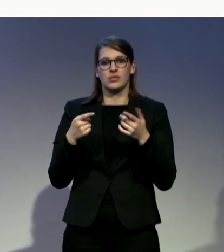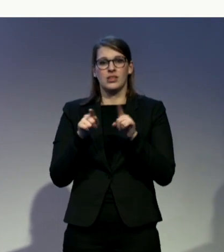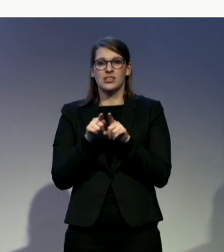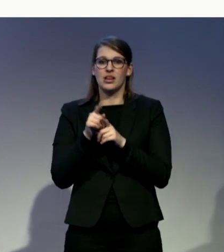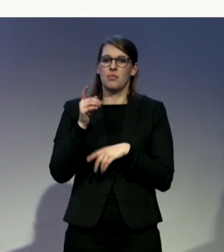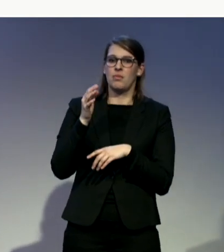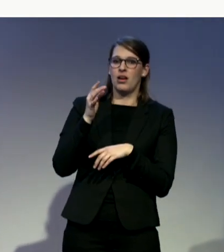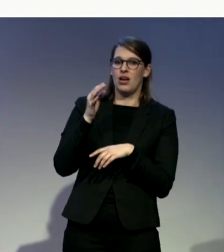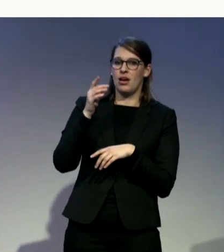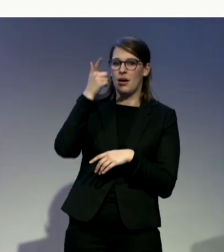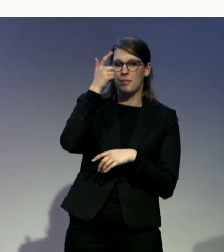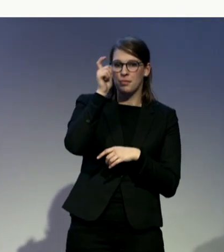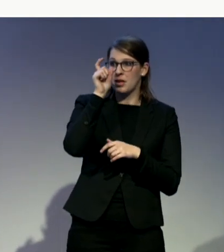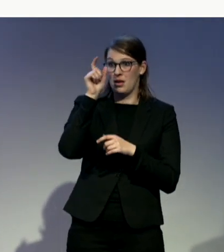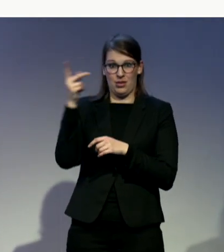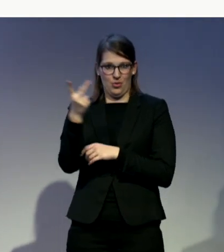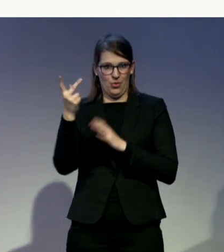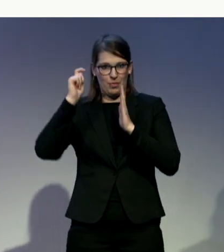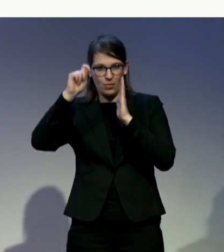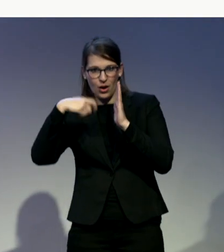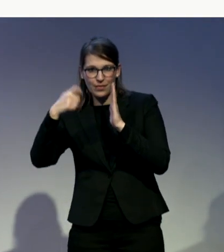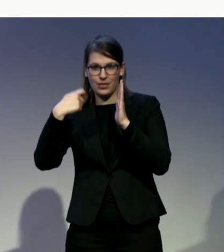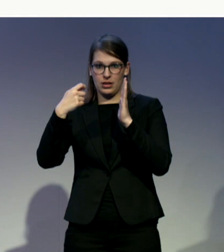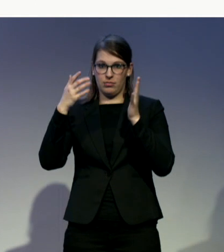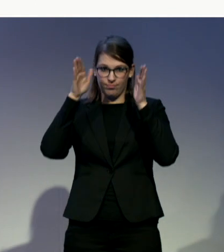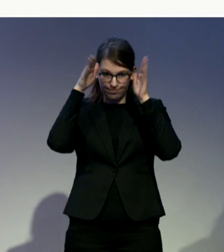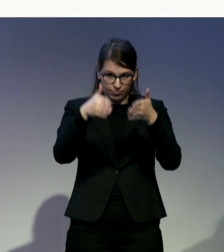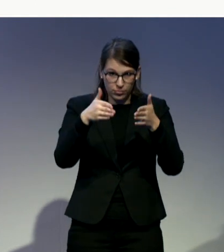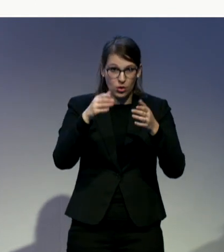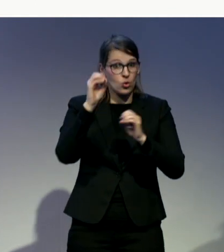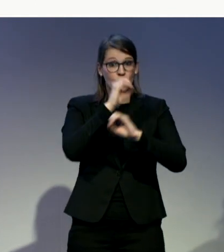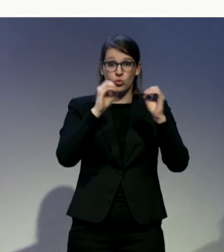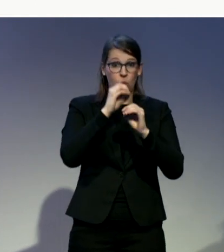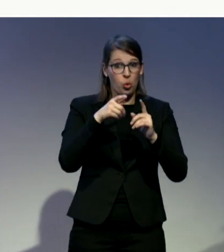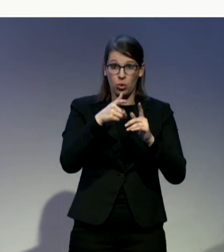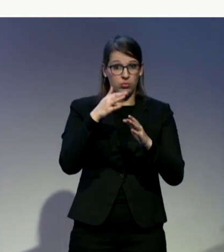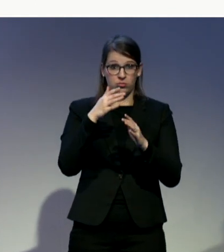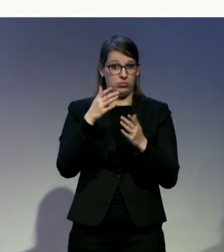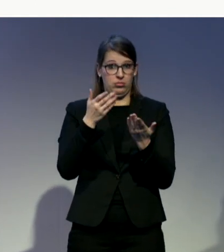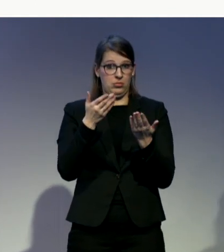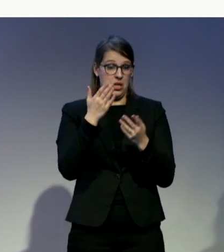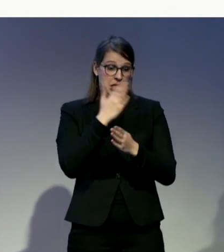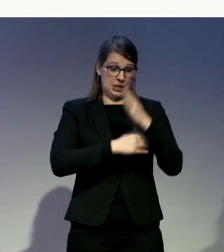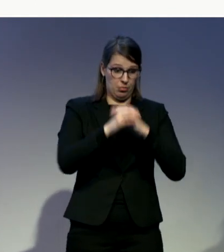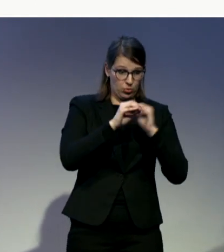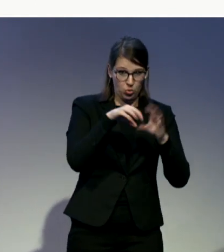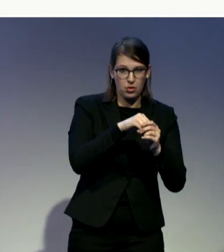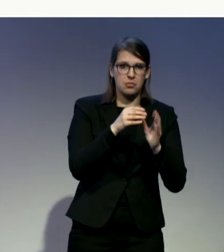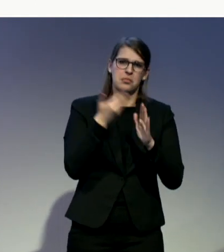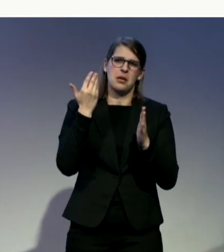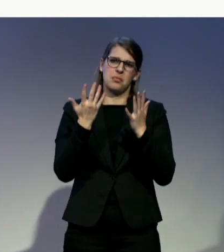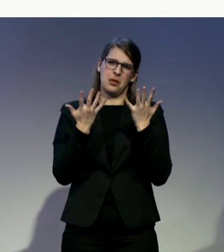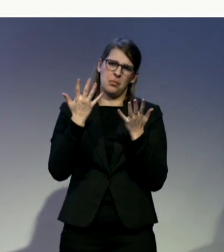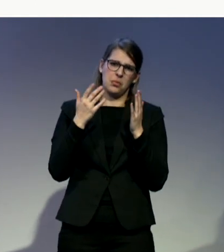descriptor of these films, they would still be good. And I think, although it's really important that we own them